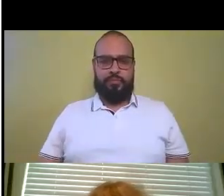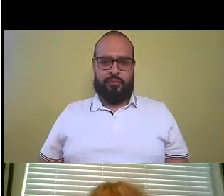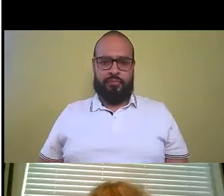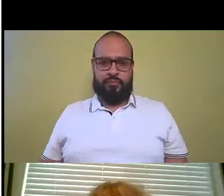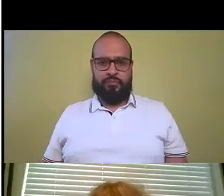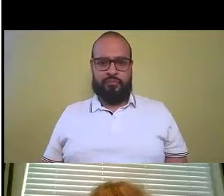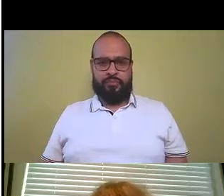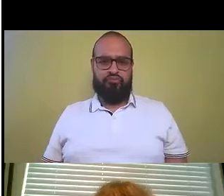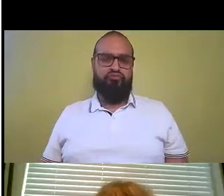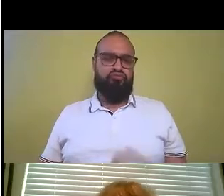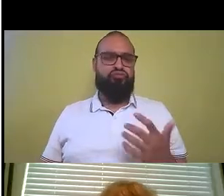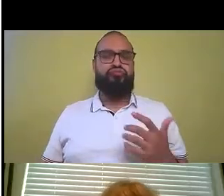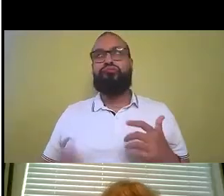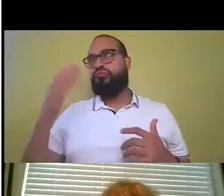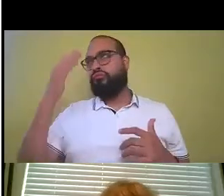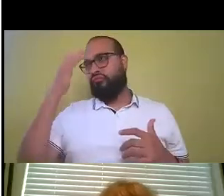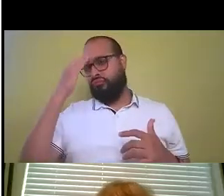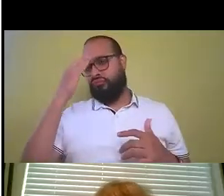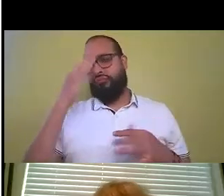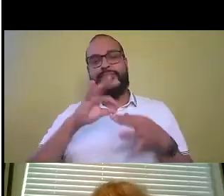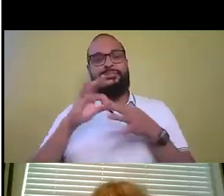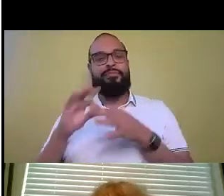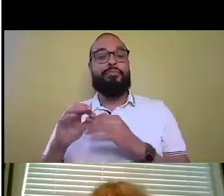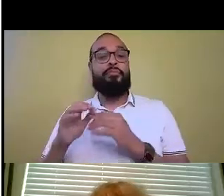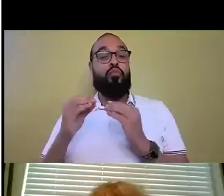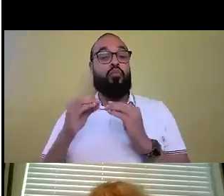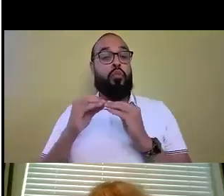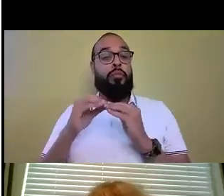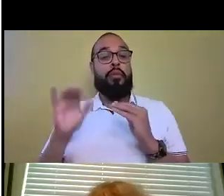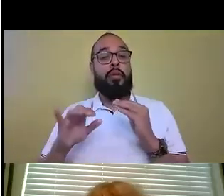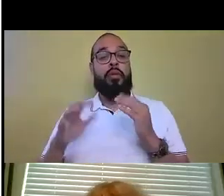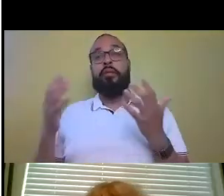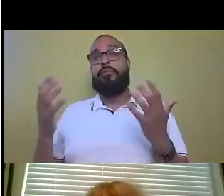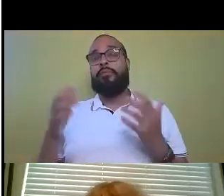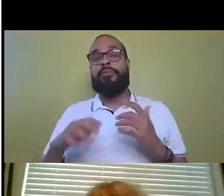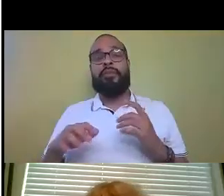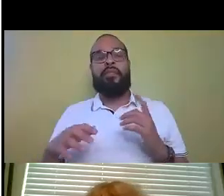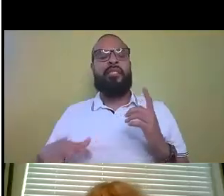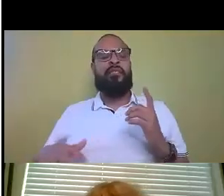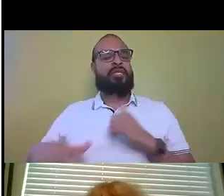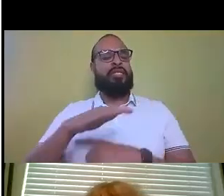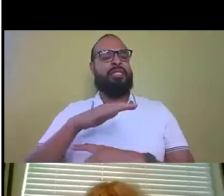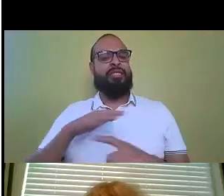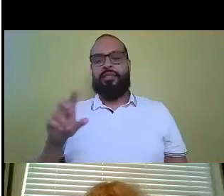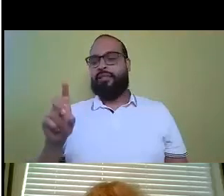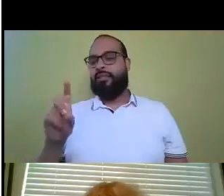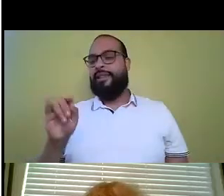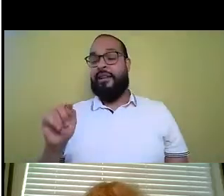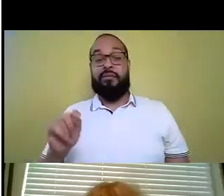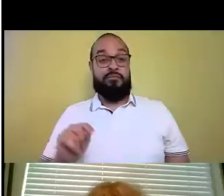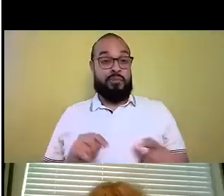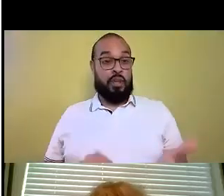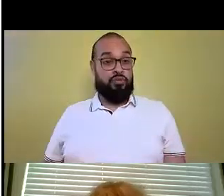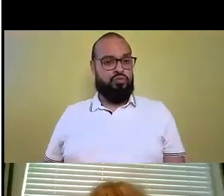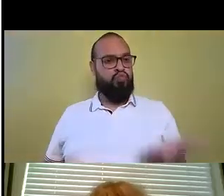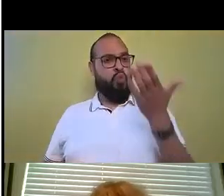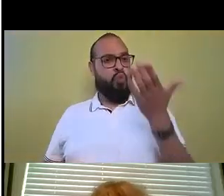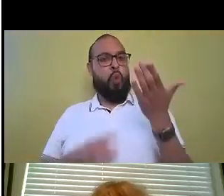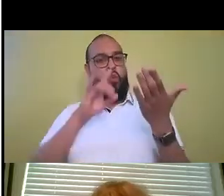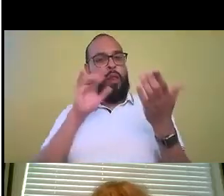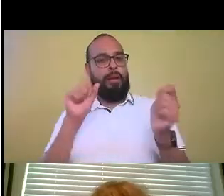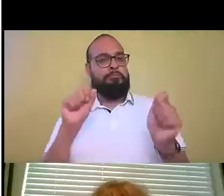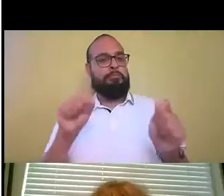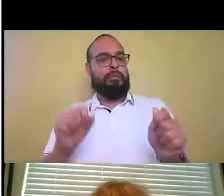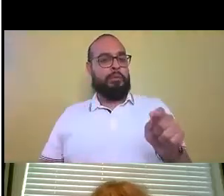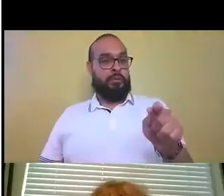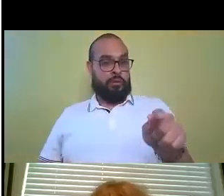sensory diet and sensory snacks and sensory meals? This is just an example of what a morning could look like. If we